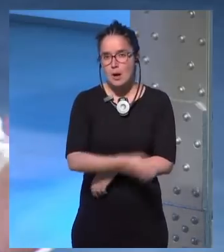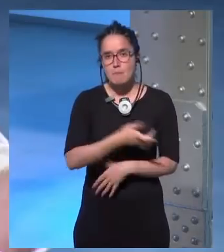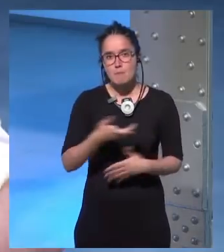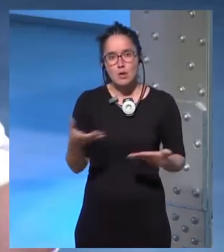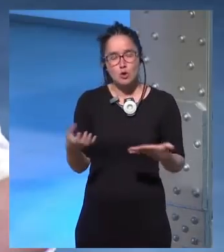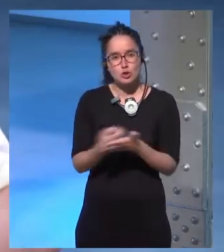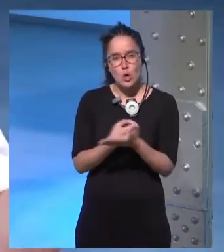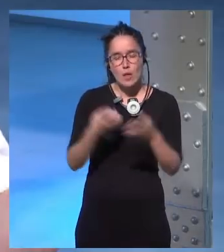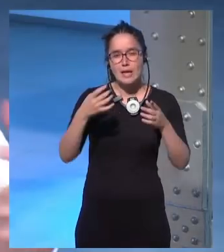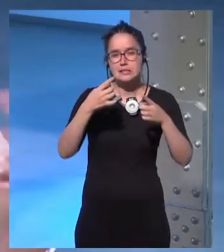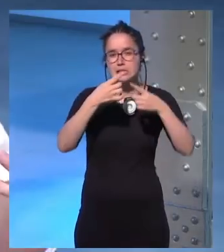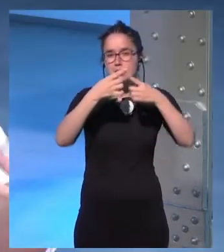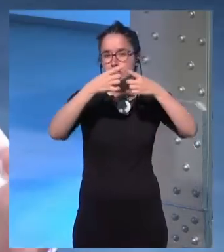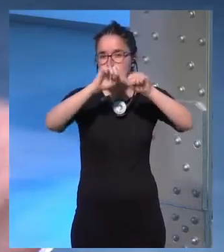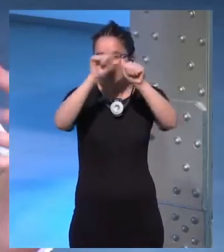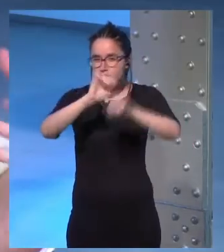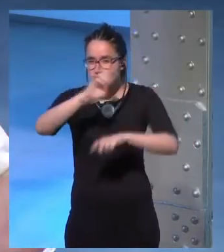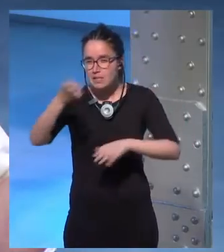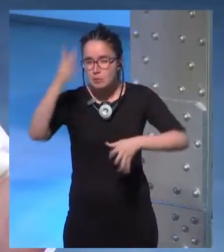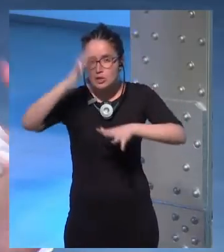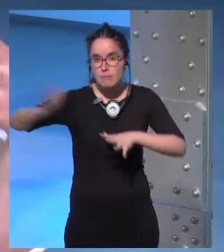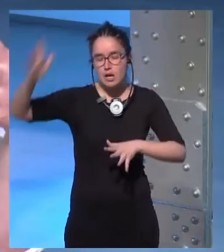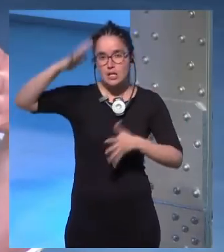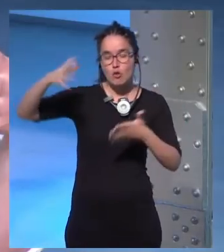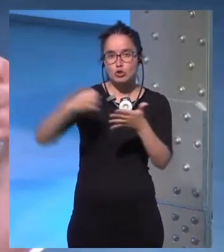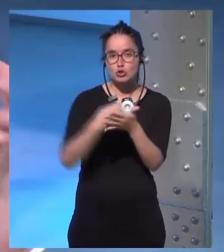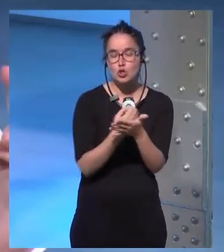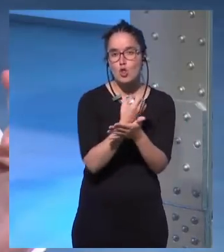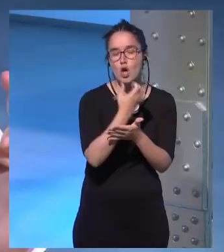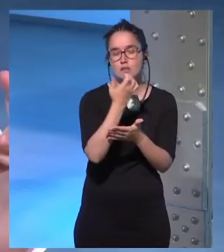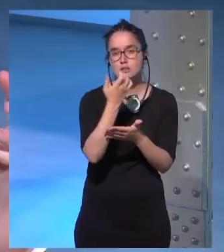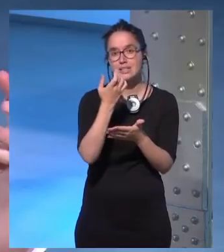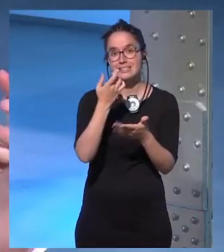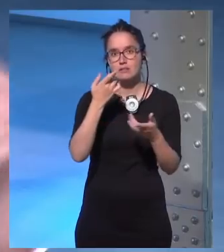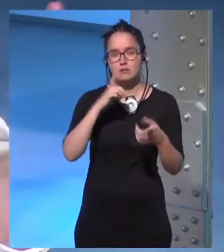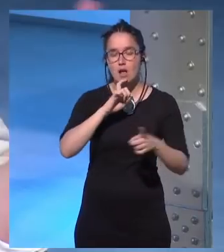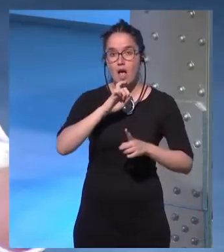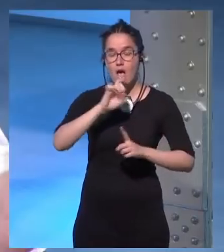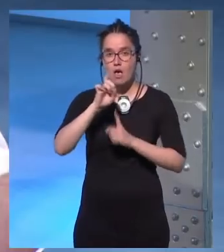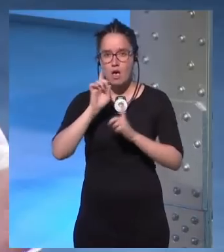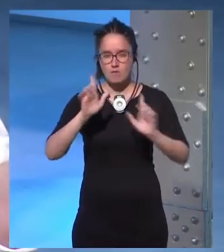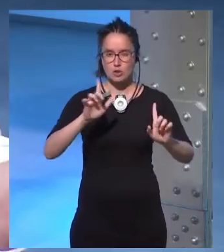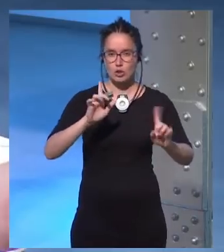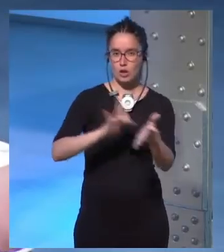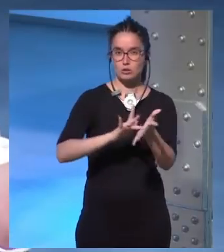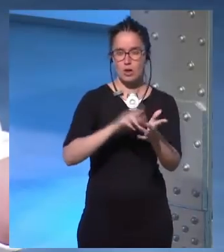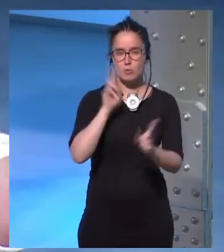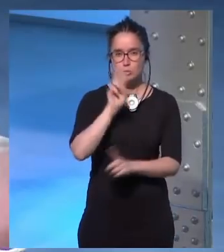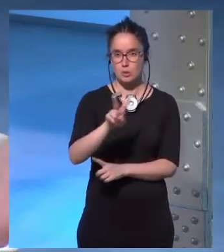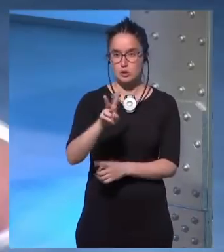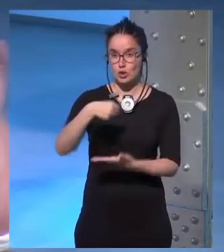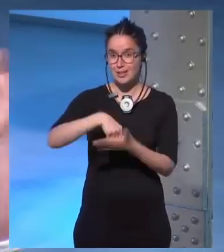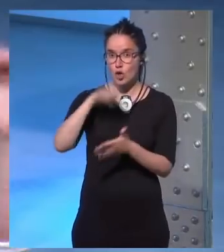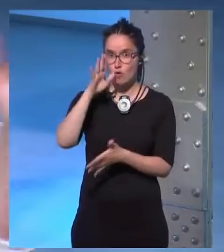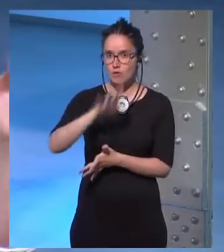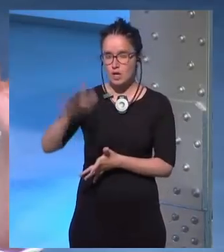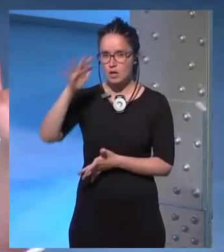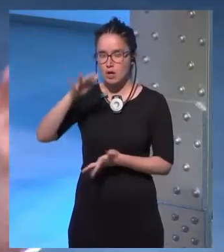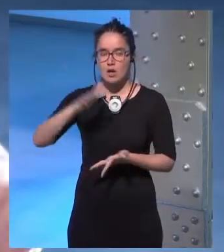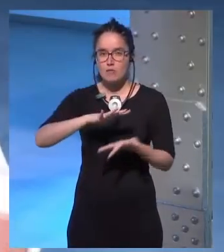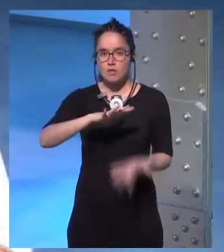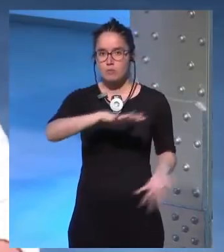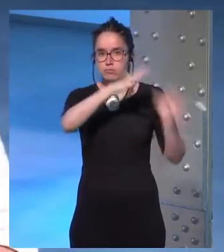whoa, here's the warning of what could happen. I feel like people have used them as like a guidebook of how to make the future. And I'm like, no,